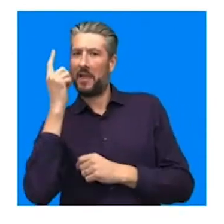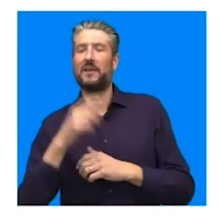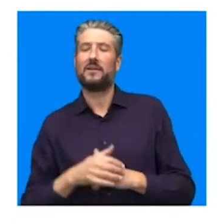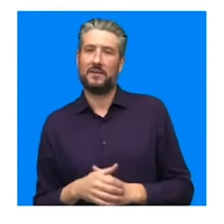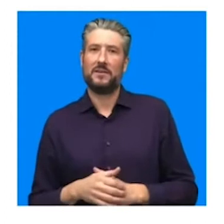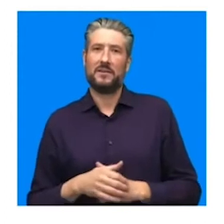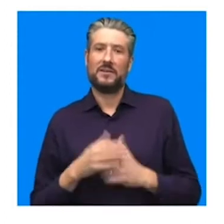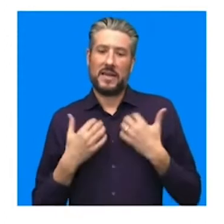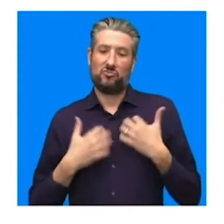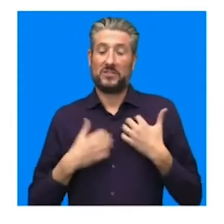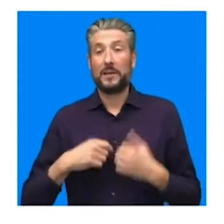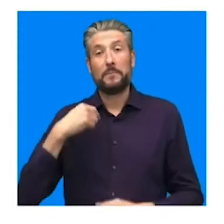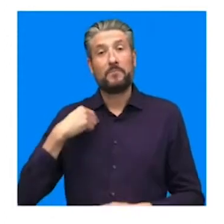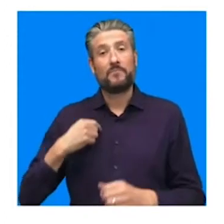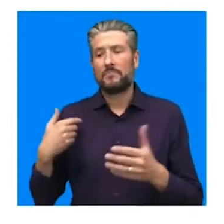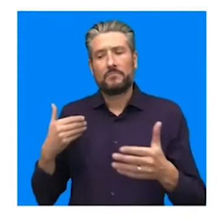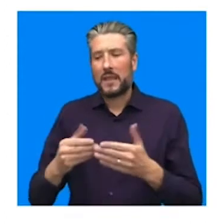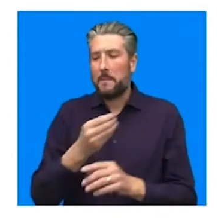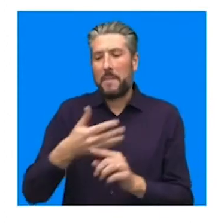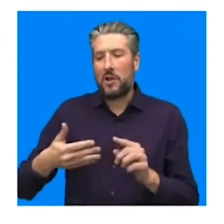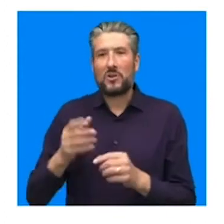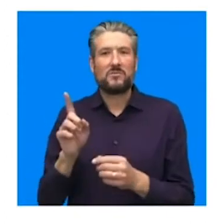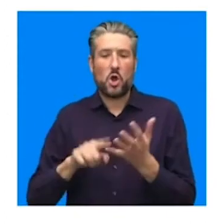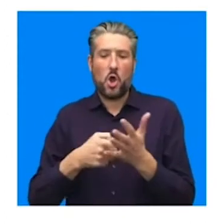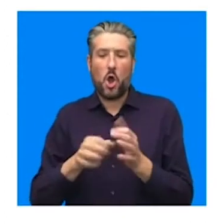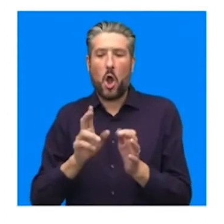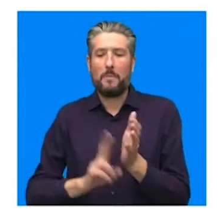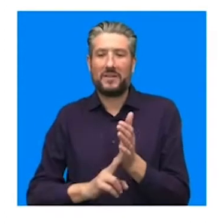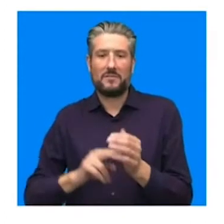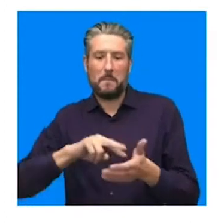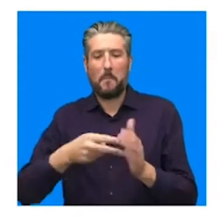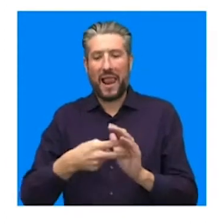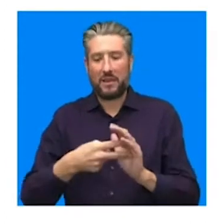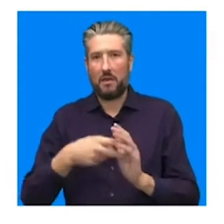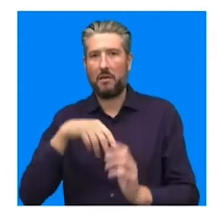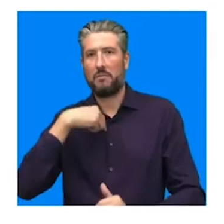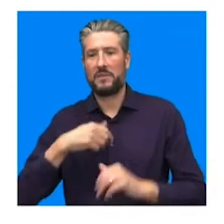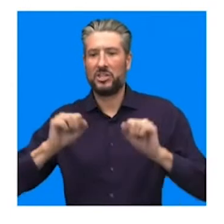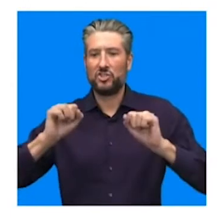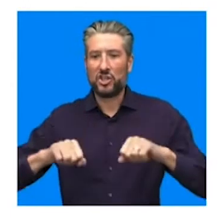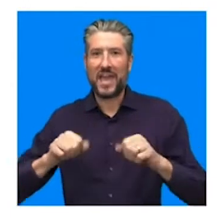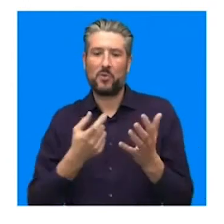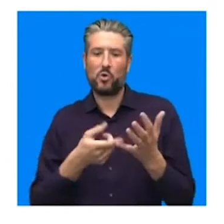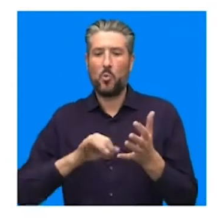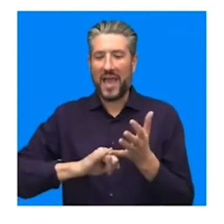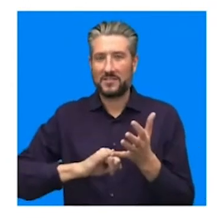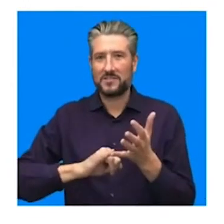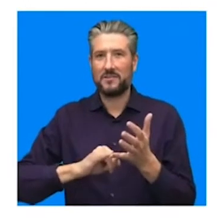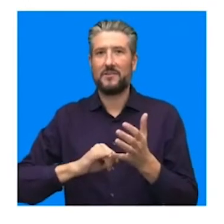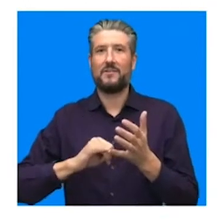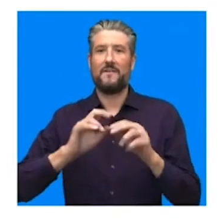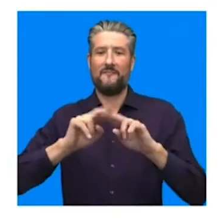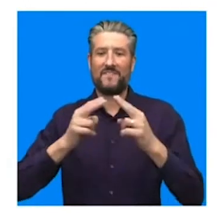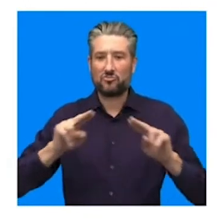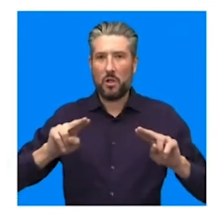an urban planner. I serve at the US Federal Access Board. I helped